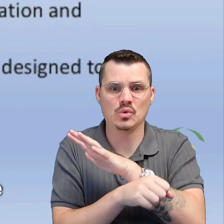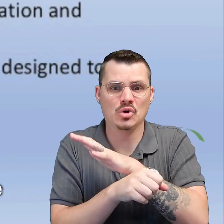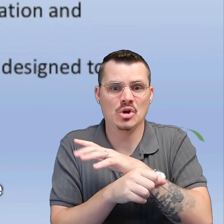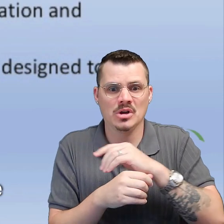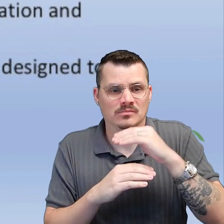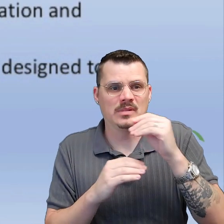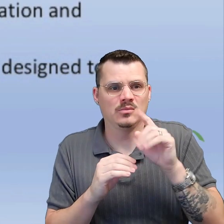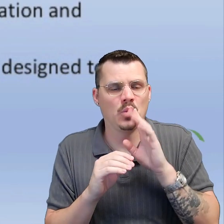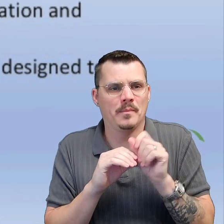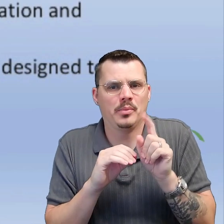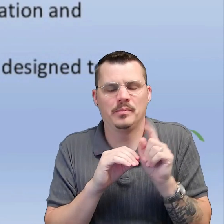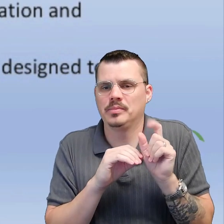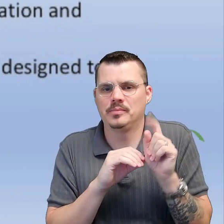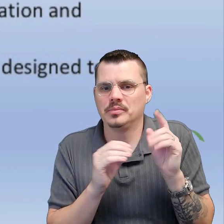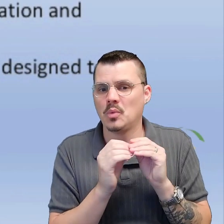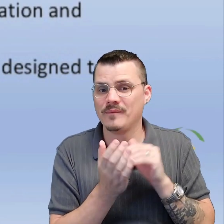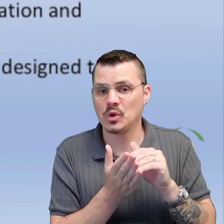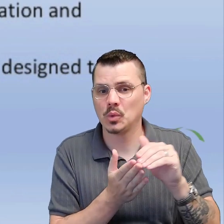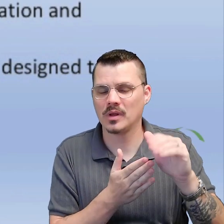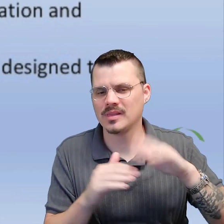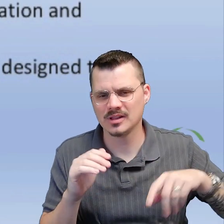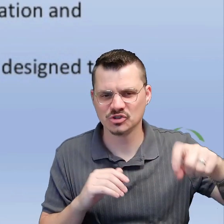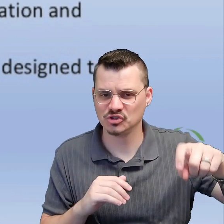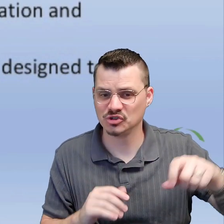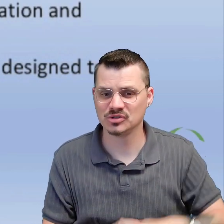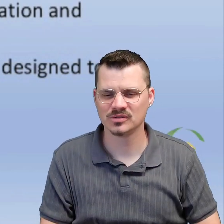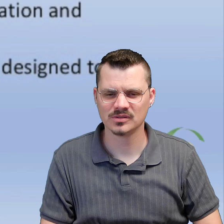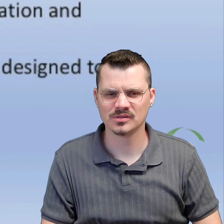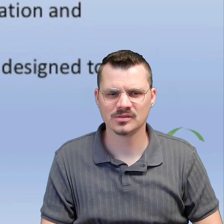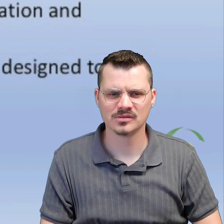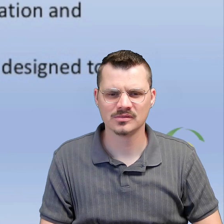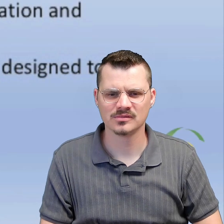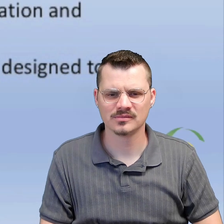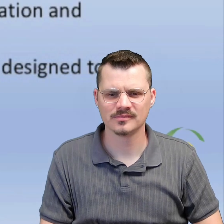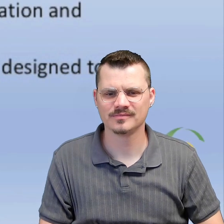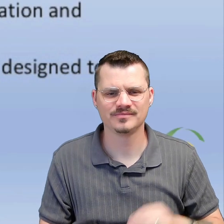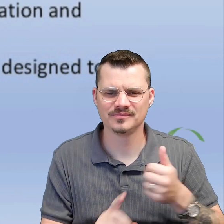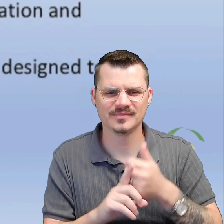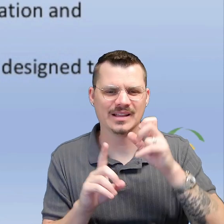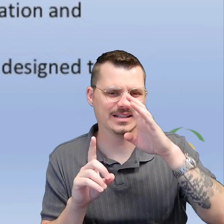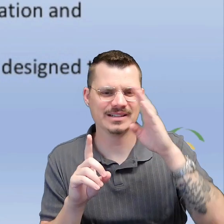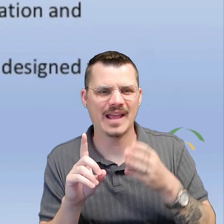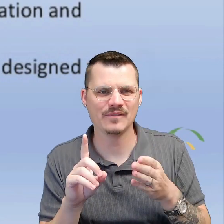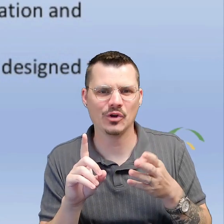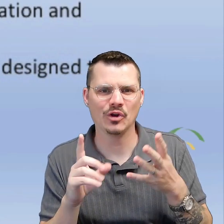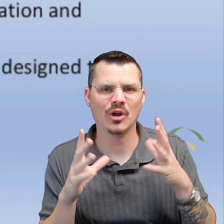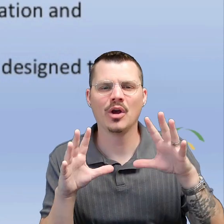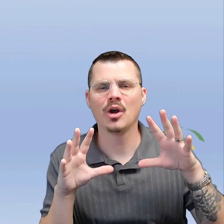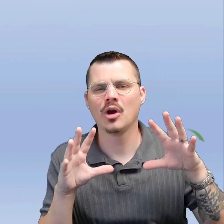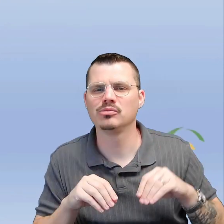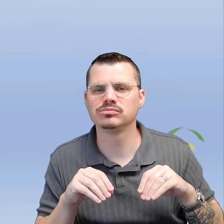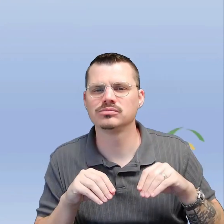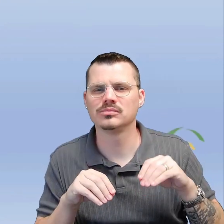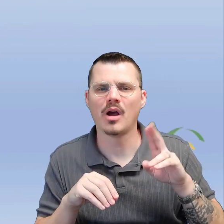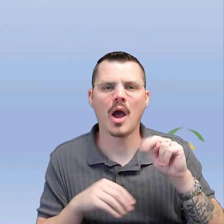and fires more frequently than it should, and never is unpowered.